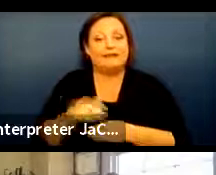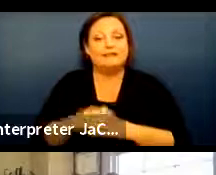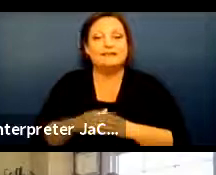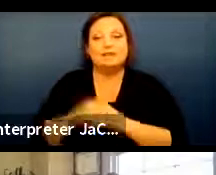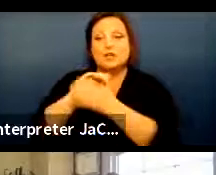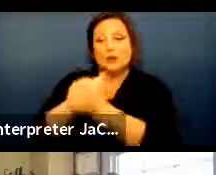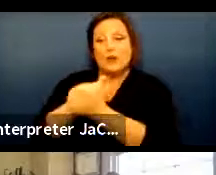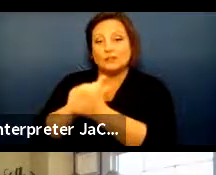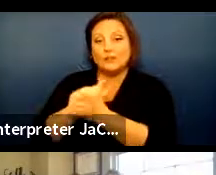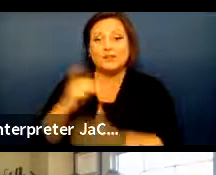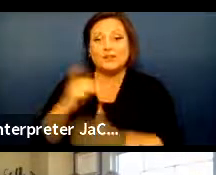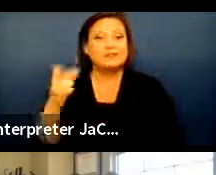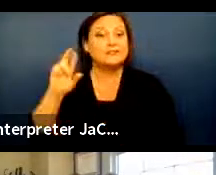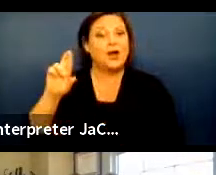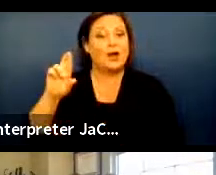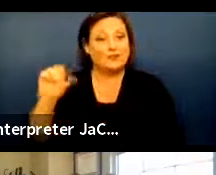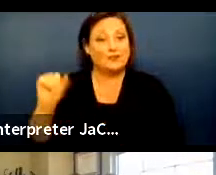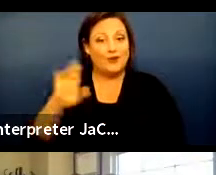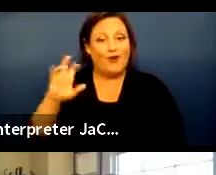Arnold.